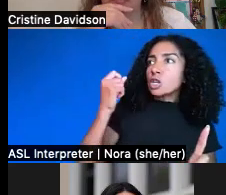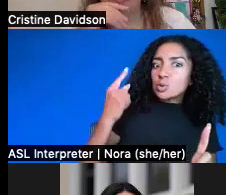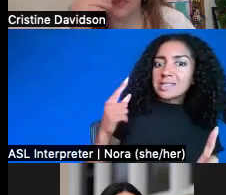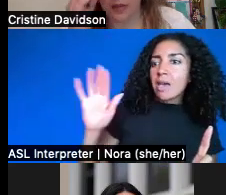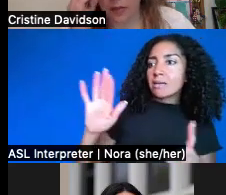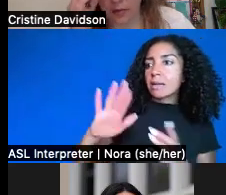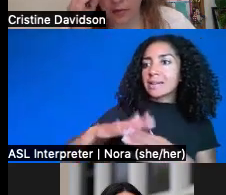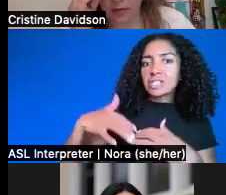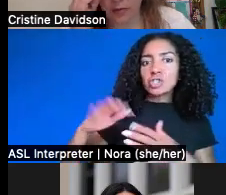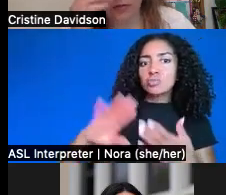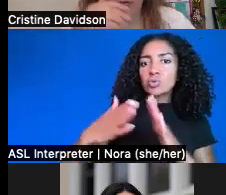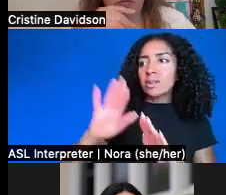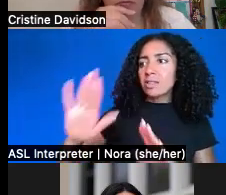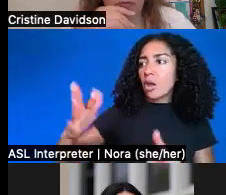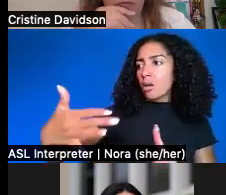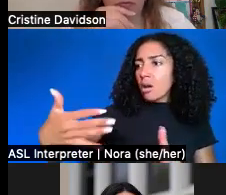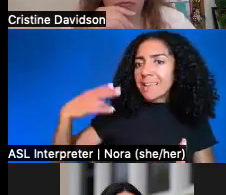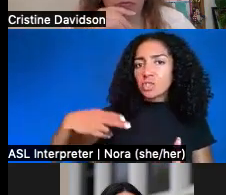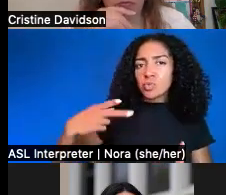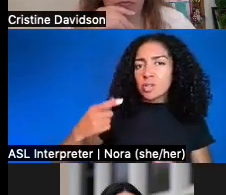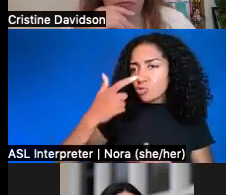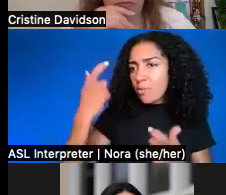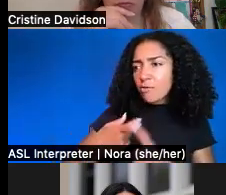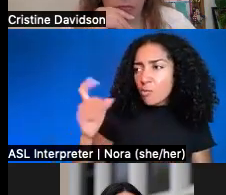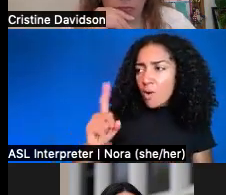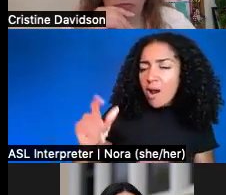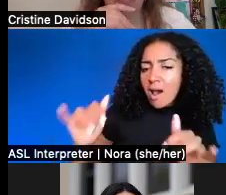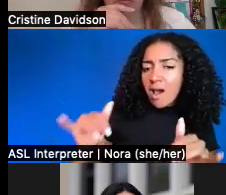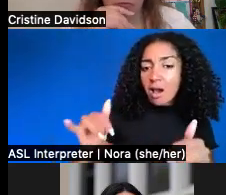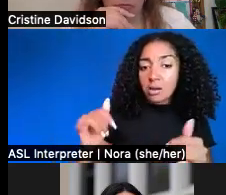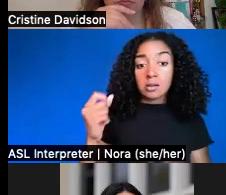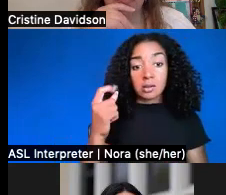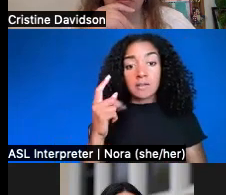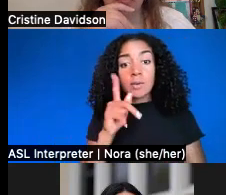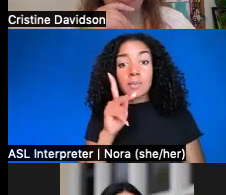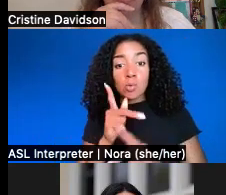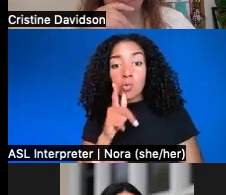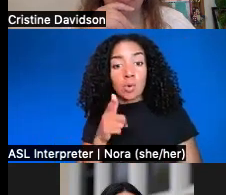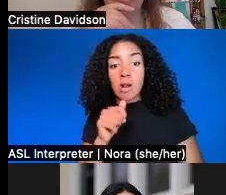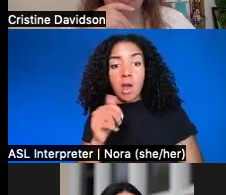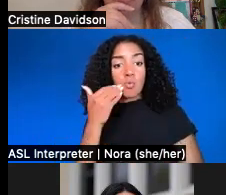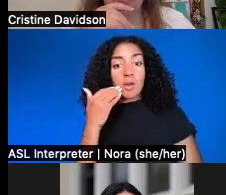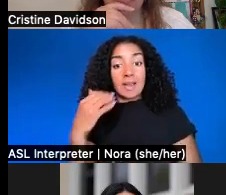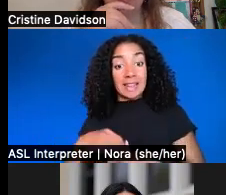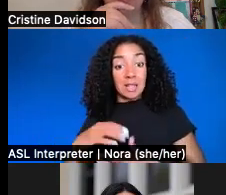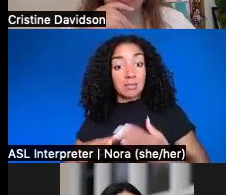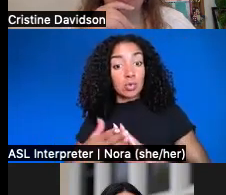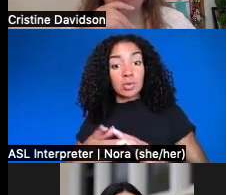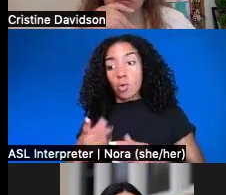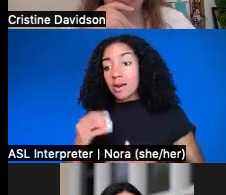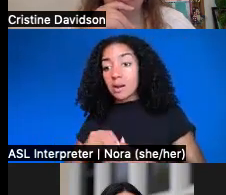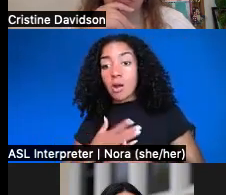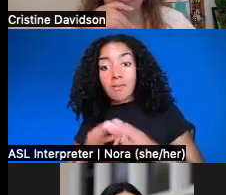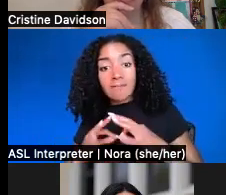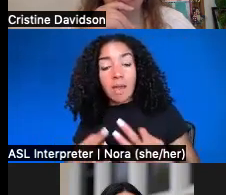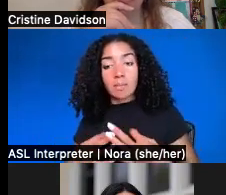the community or unaware of it within our own families, this can really ignite a passion and